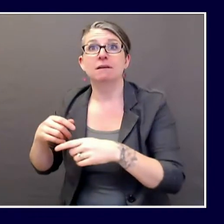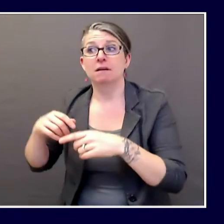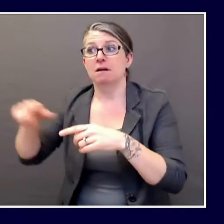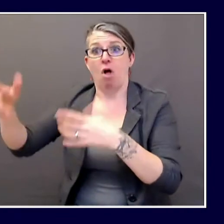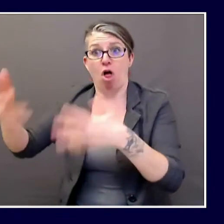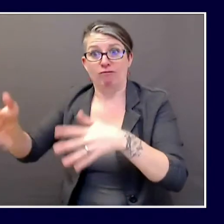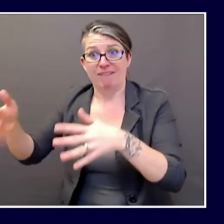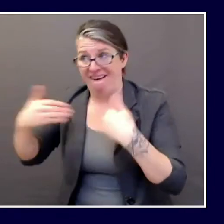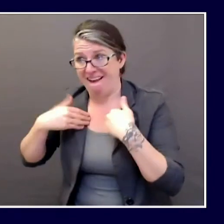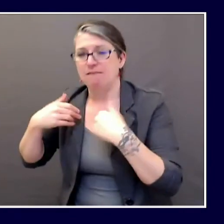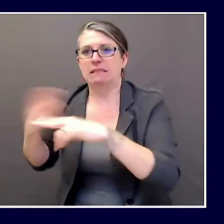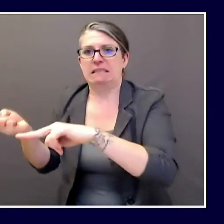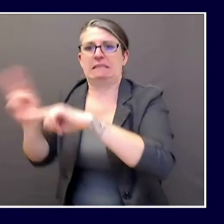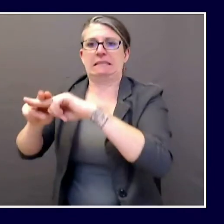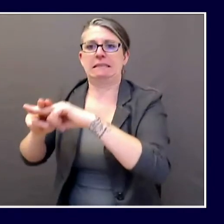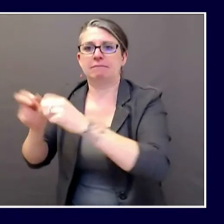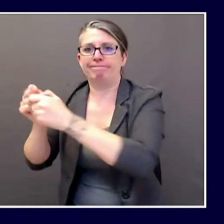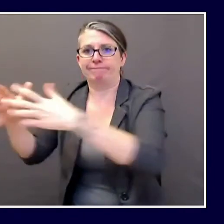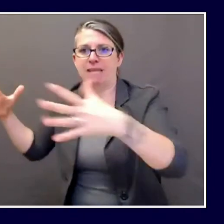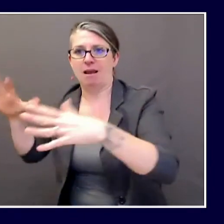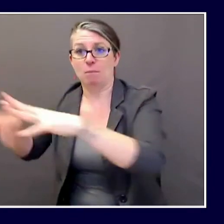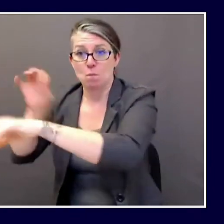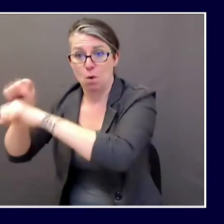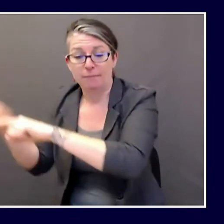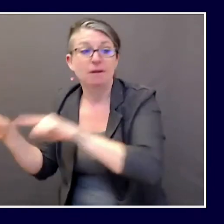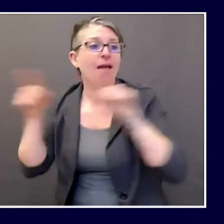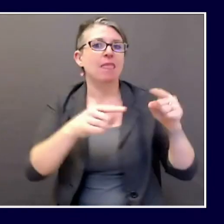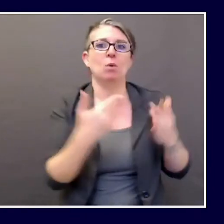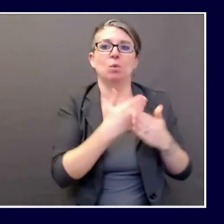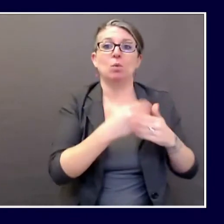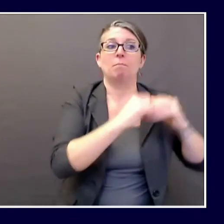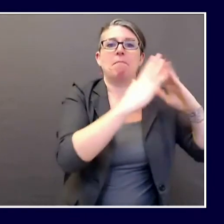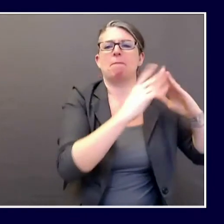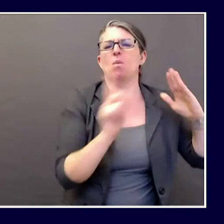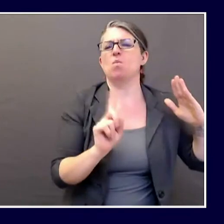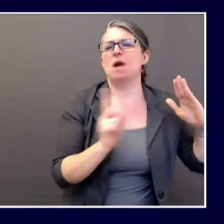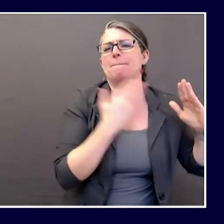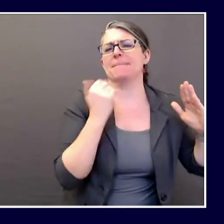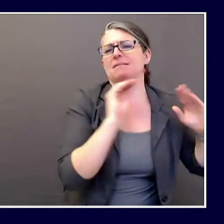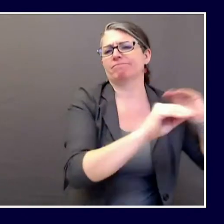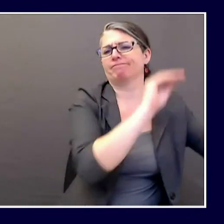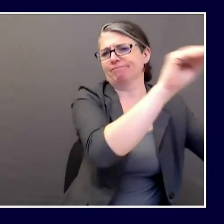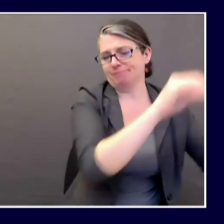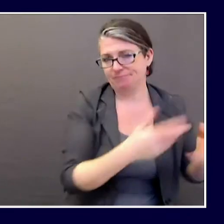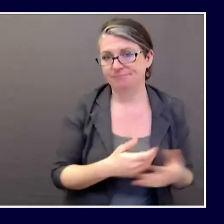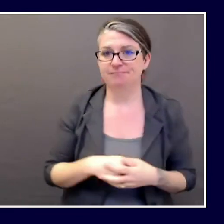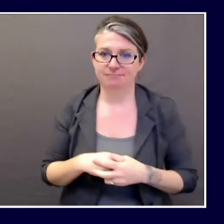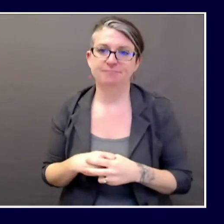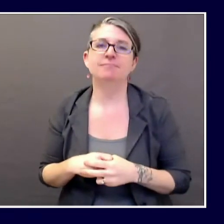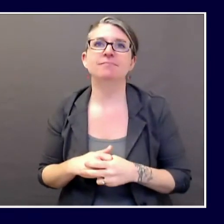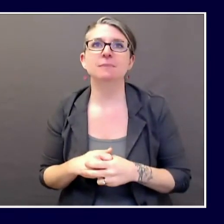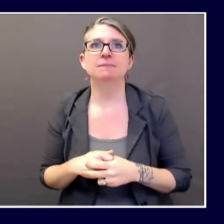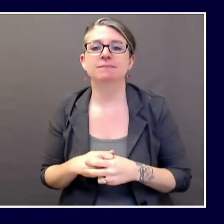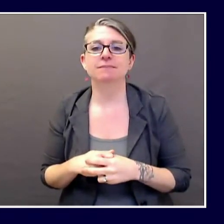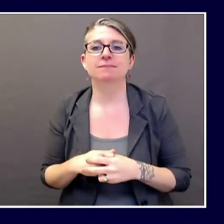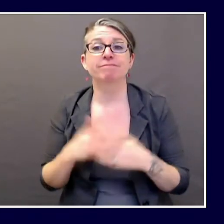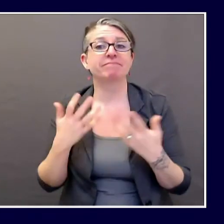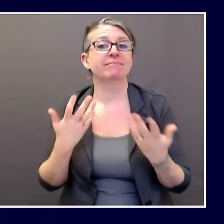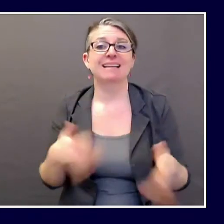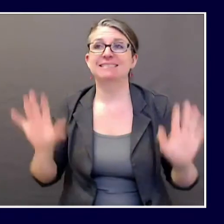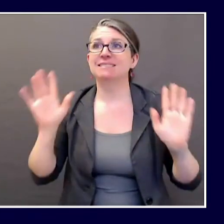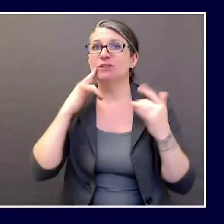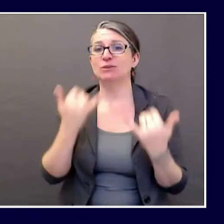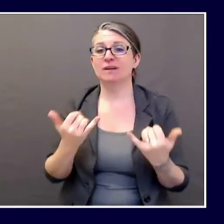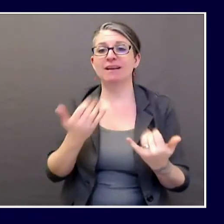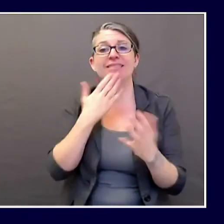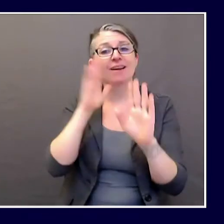Thank you. Okay, great. Well, hey everyone, thank you so much for your time this afternoon. Thanks again to our colleagues in the media for the